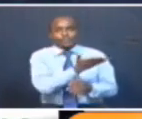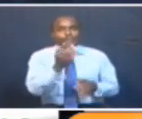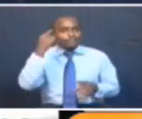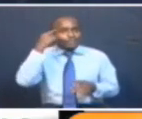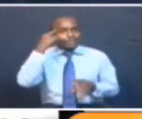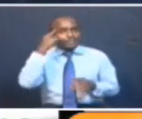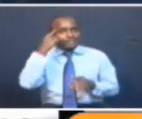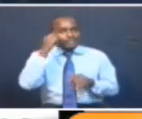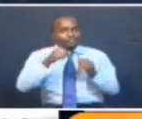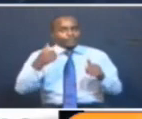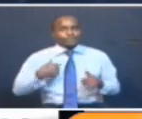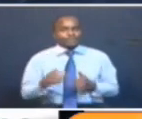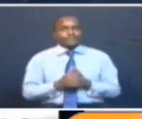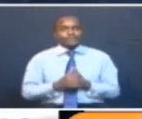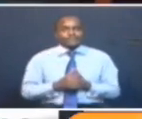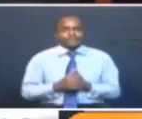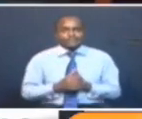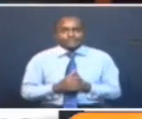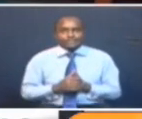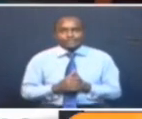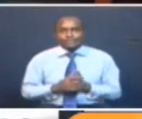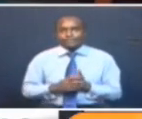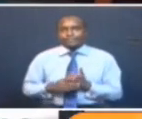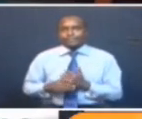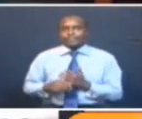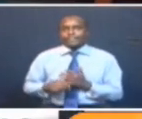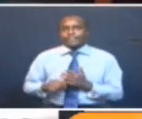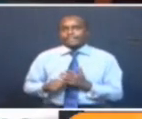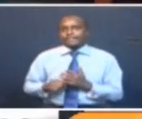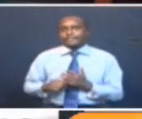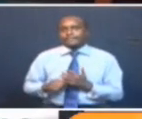more than that. Yeah. The non-violent fella. Yeah. Okay.